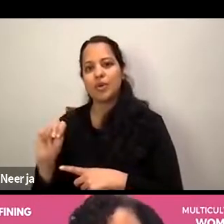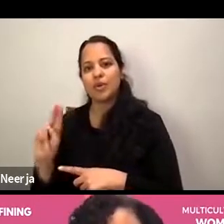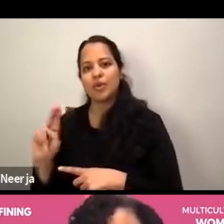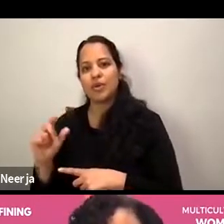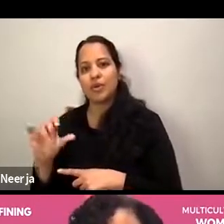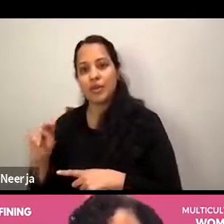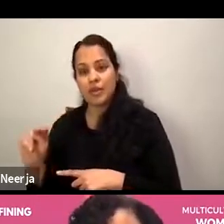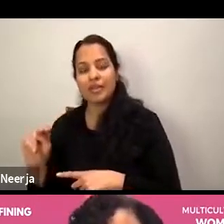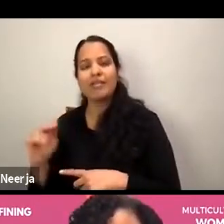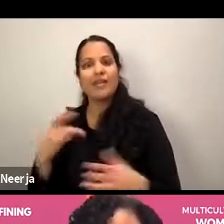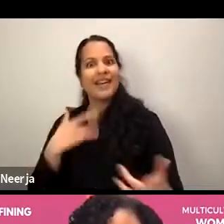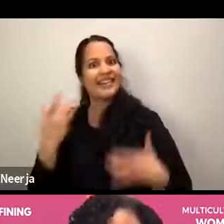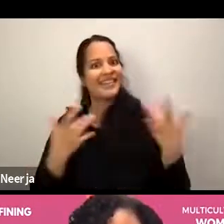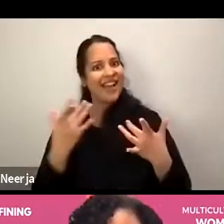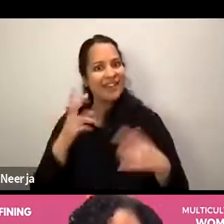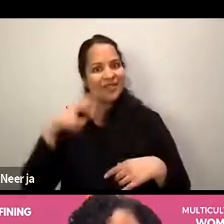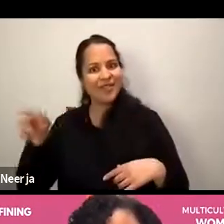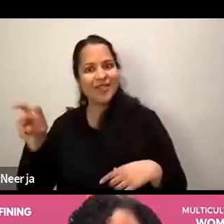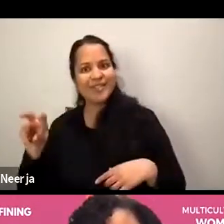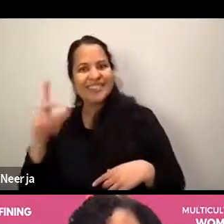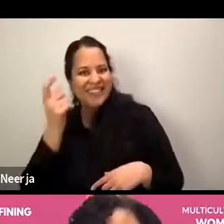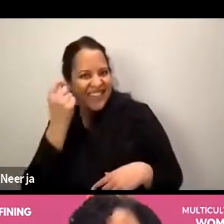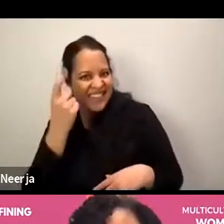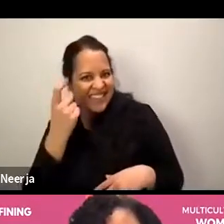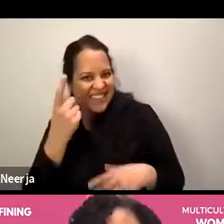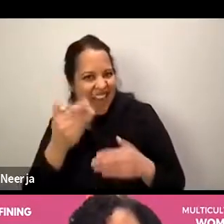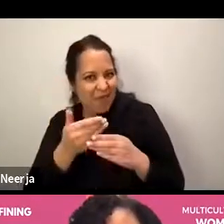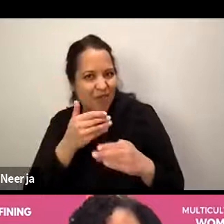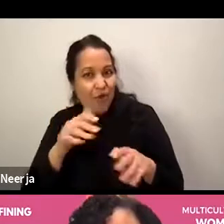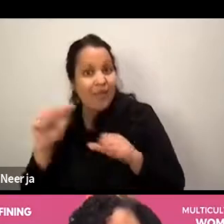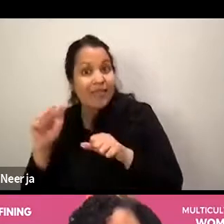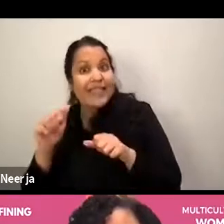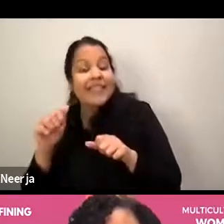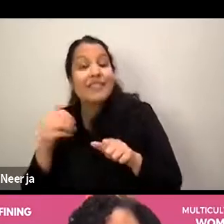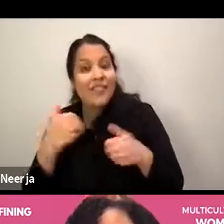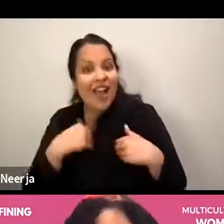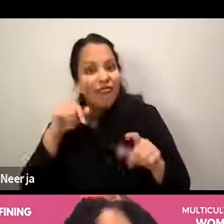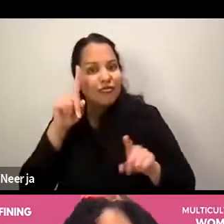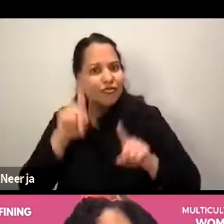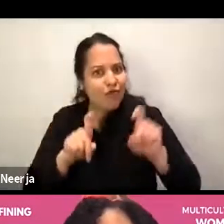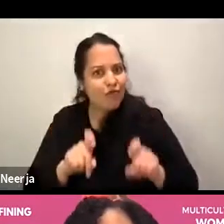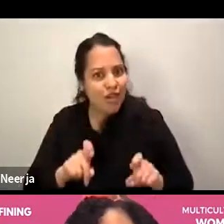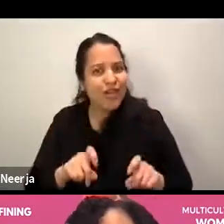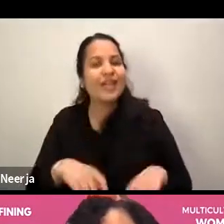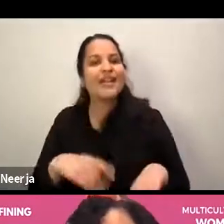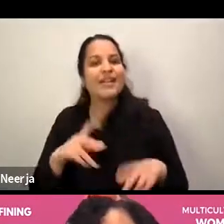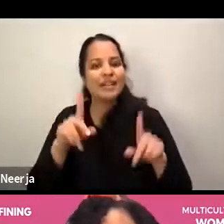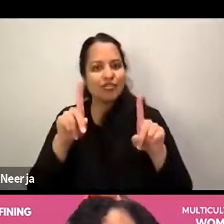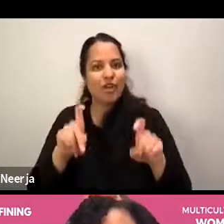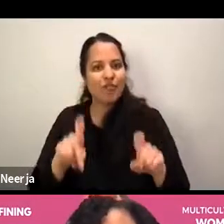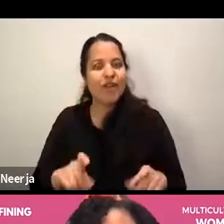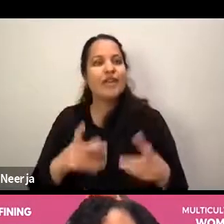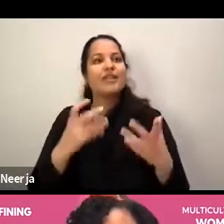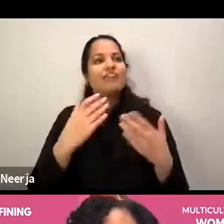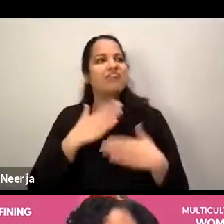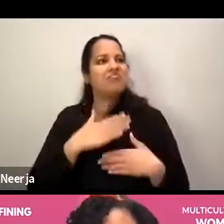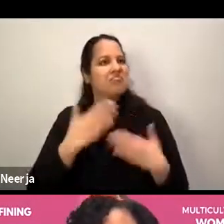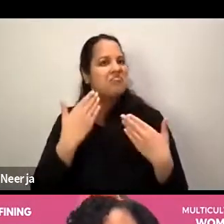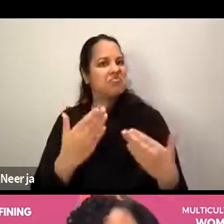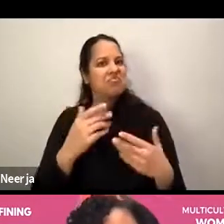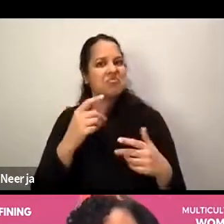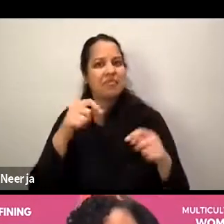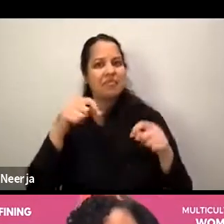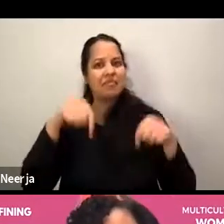that, there's a quick survey that we want you to fill out to talk about the panelists and what you